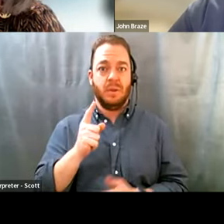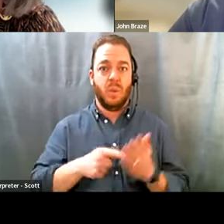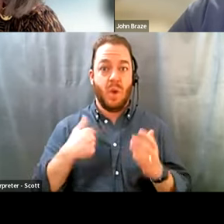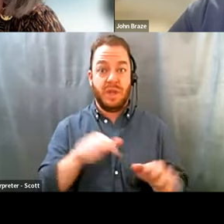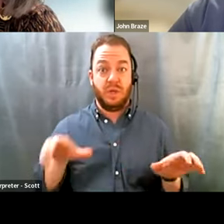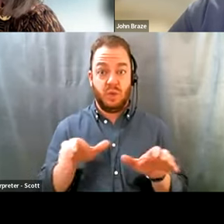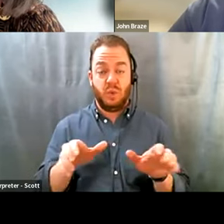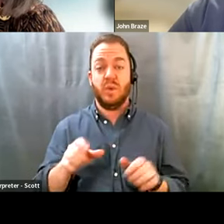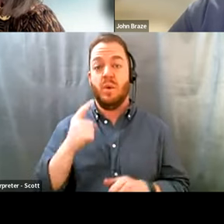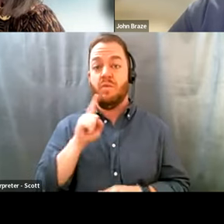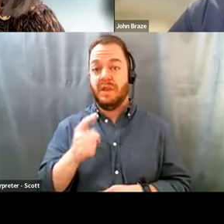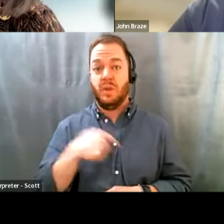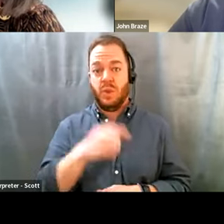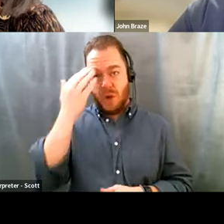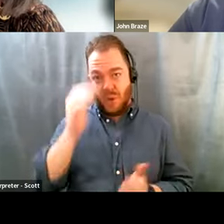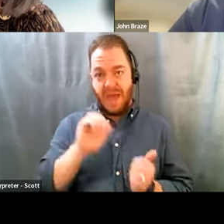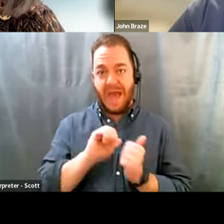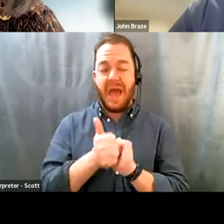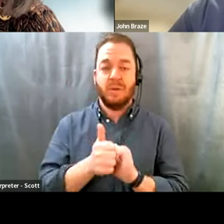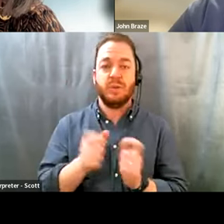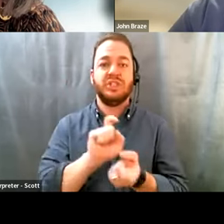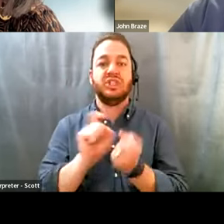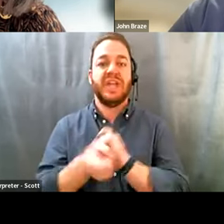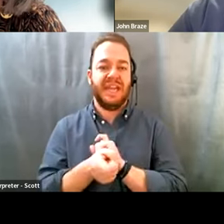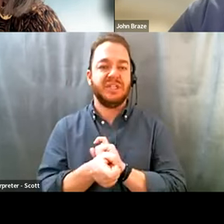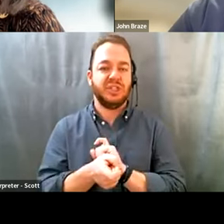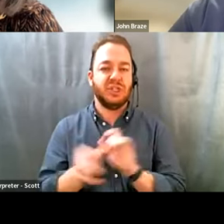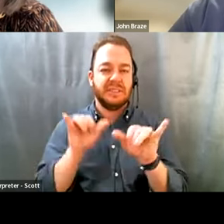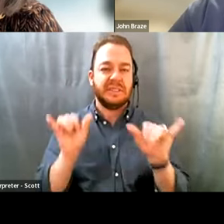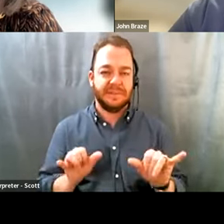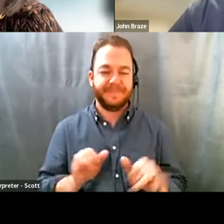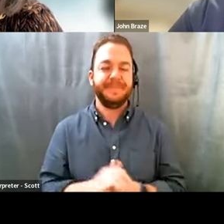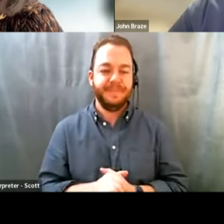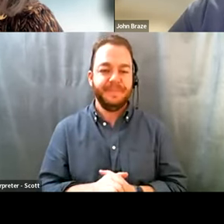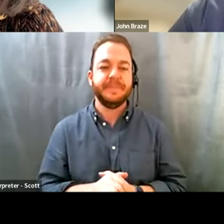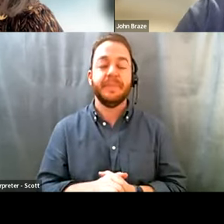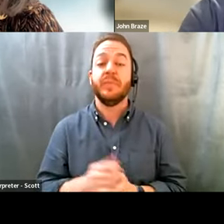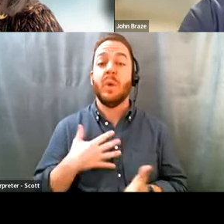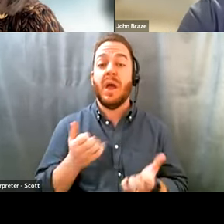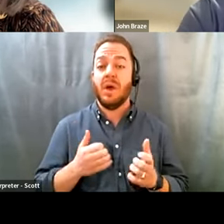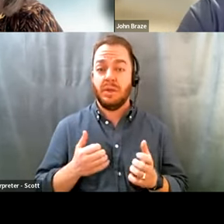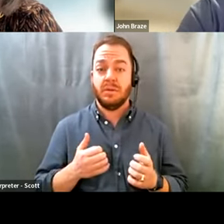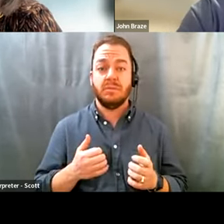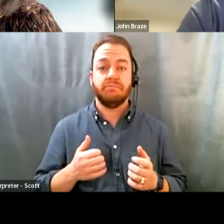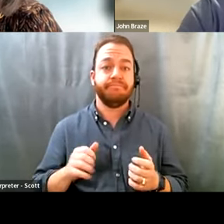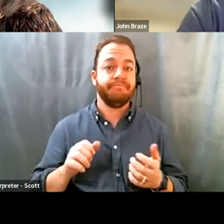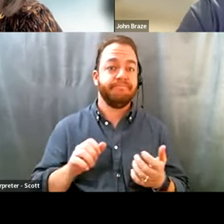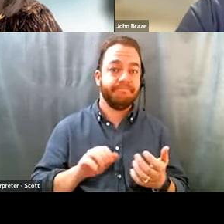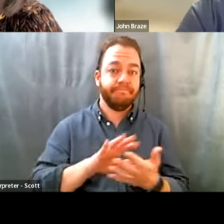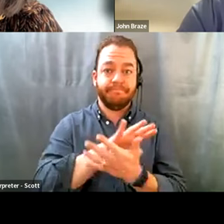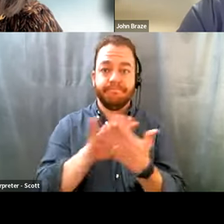really know, we know how to really change the situation. So I wanted a cross-section